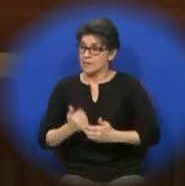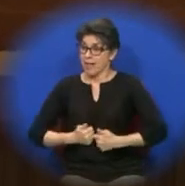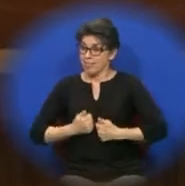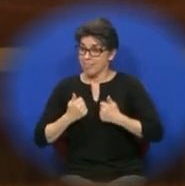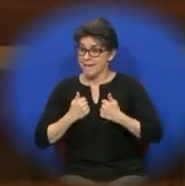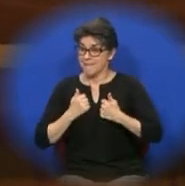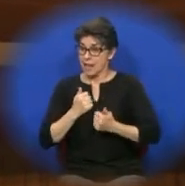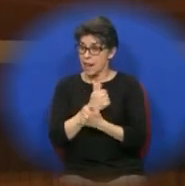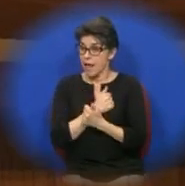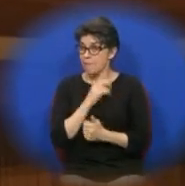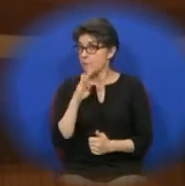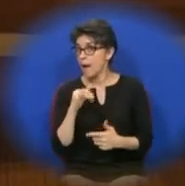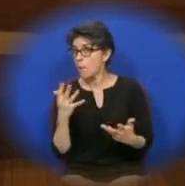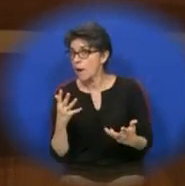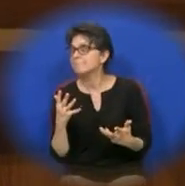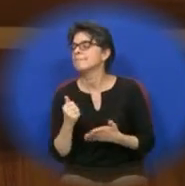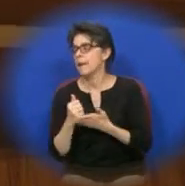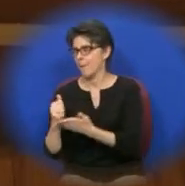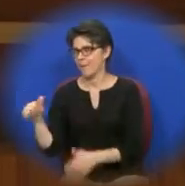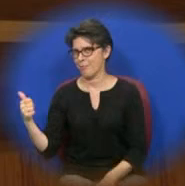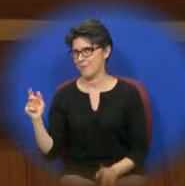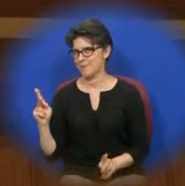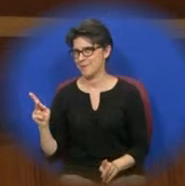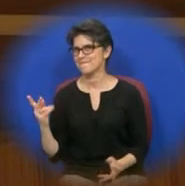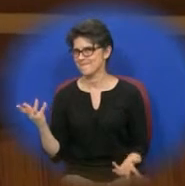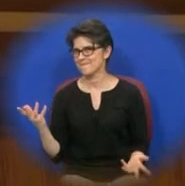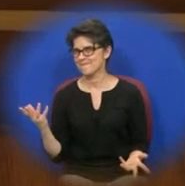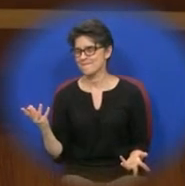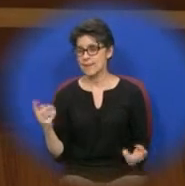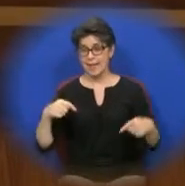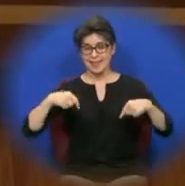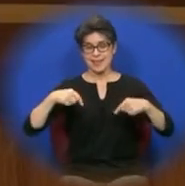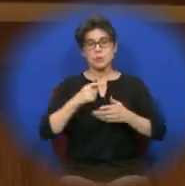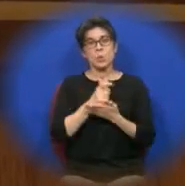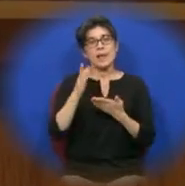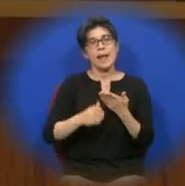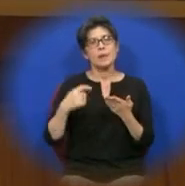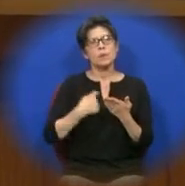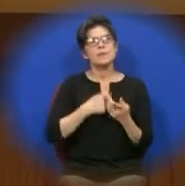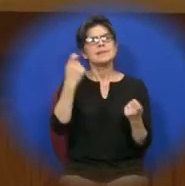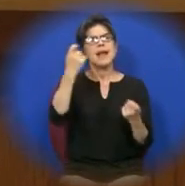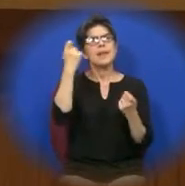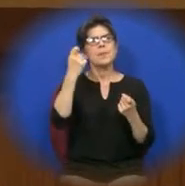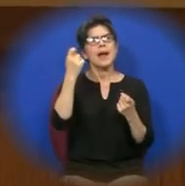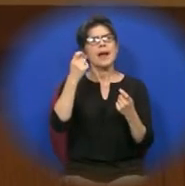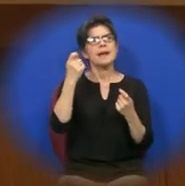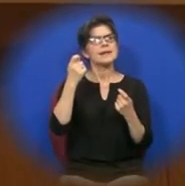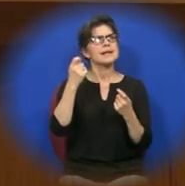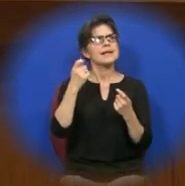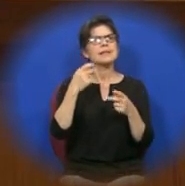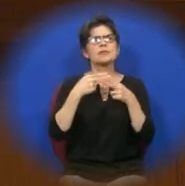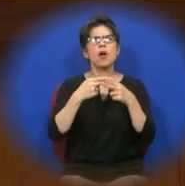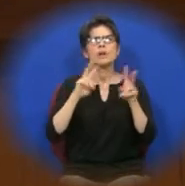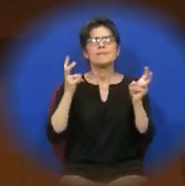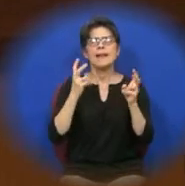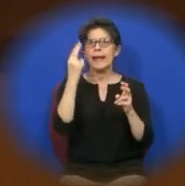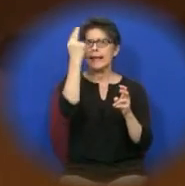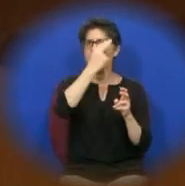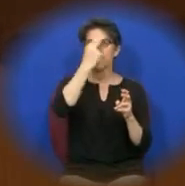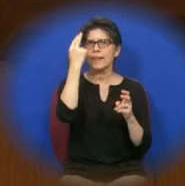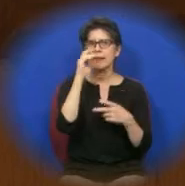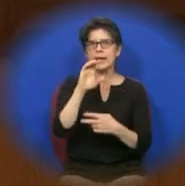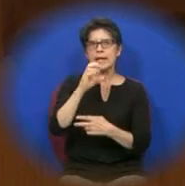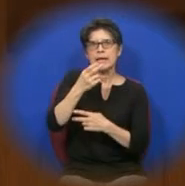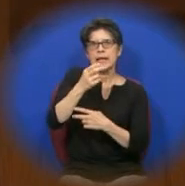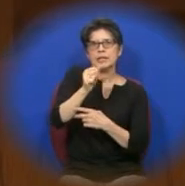that love to other people? And on this weekend in our diocese, we celebrate in a very special way Catholic Charities. And again, it's become closer and